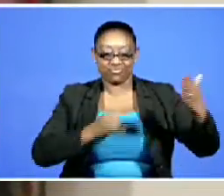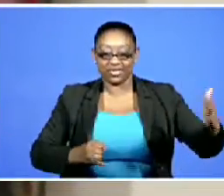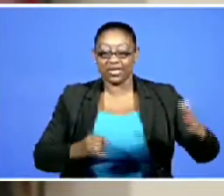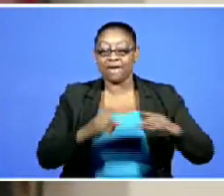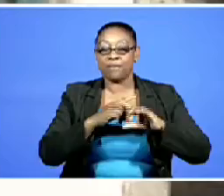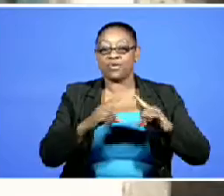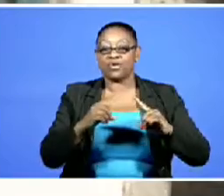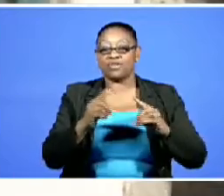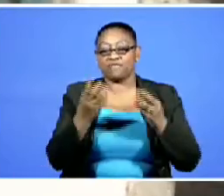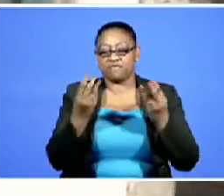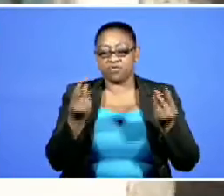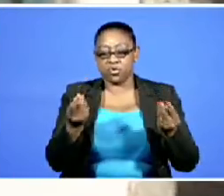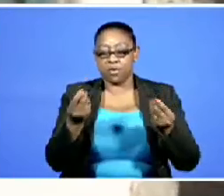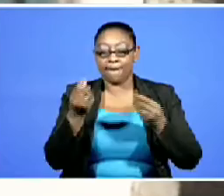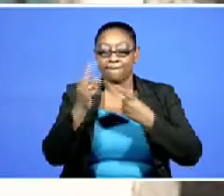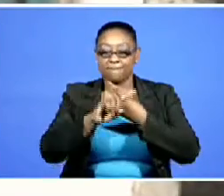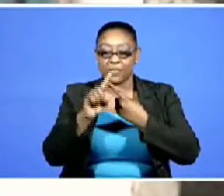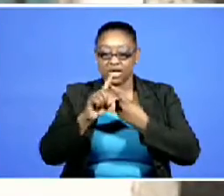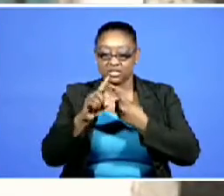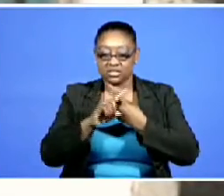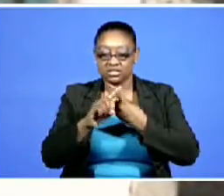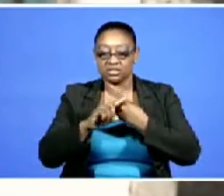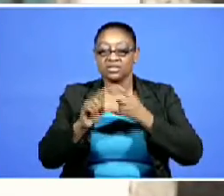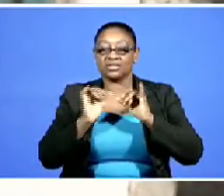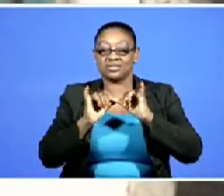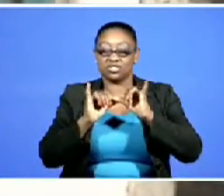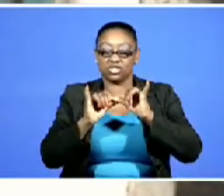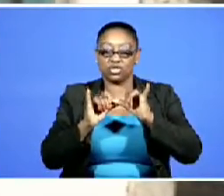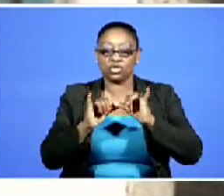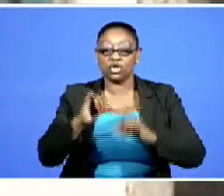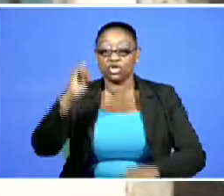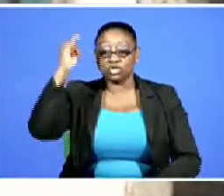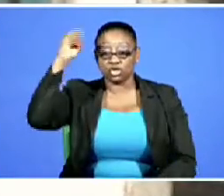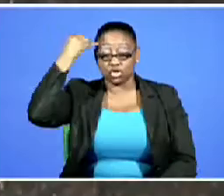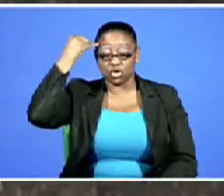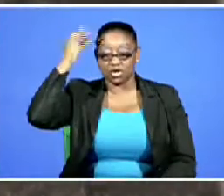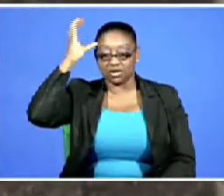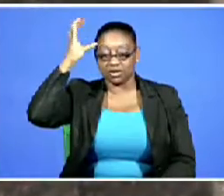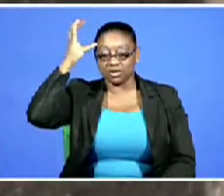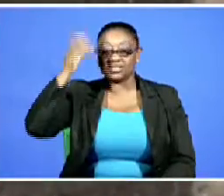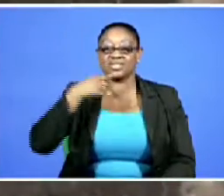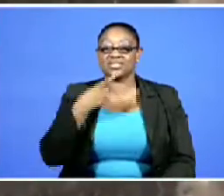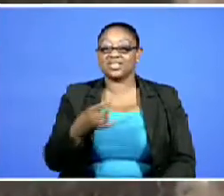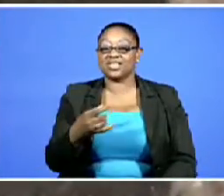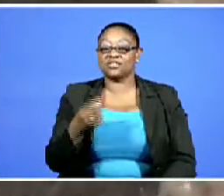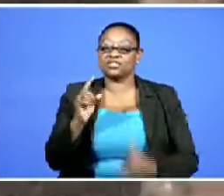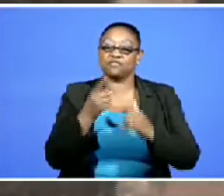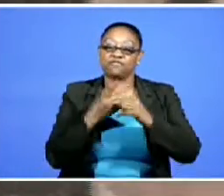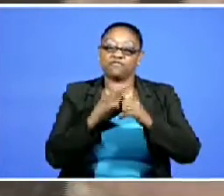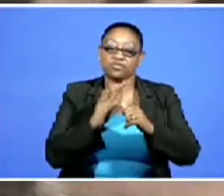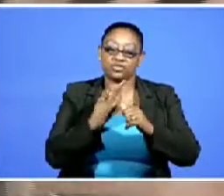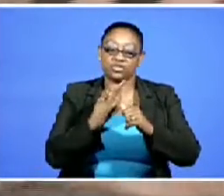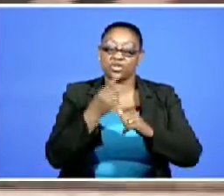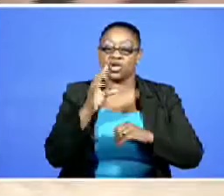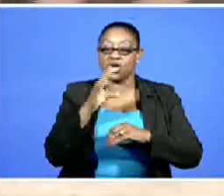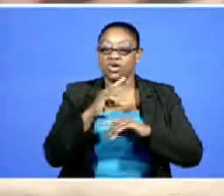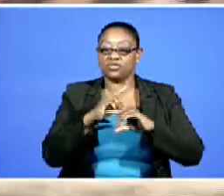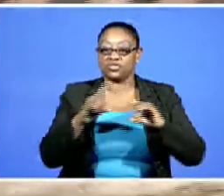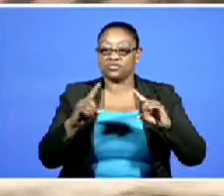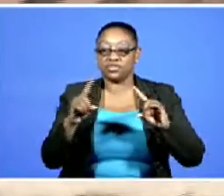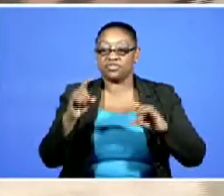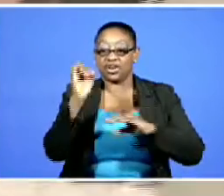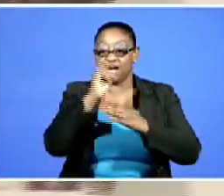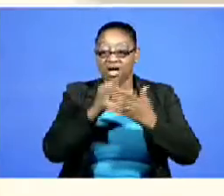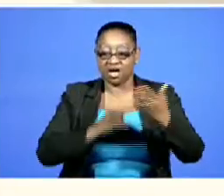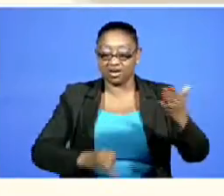be on for the next several months, and gallery director John Cox says this is just the first in a series of programs. He shared a little